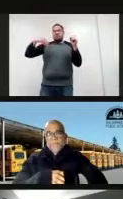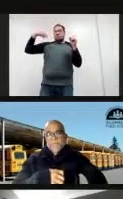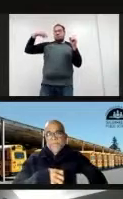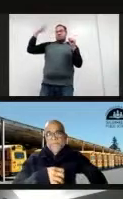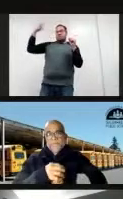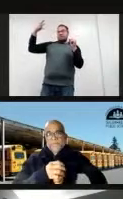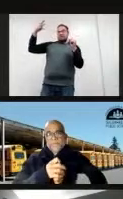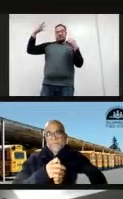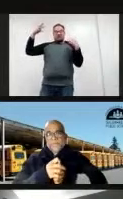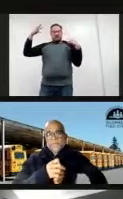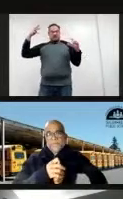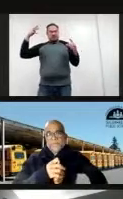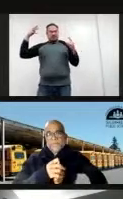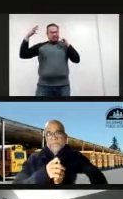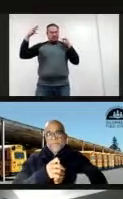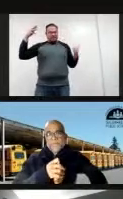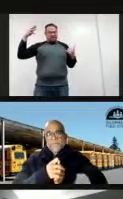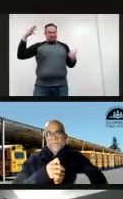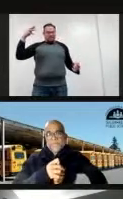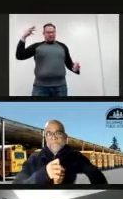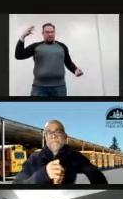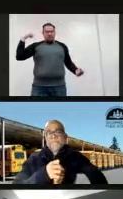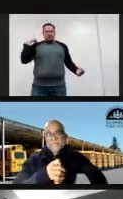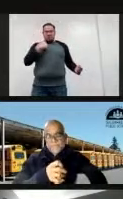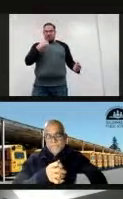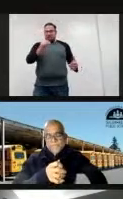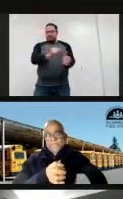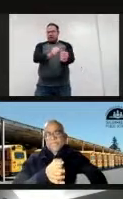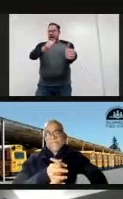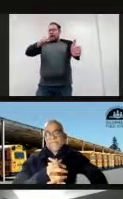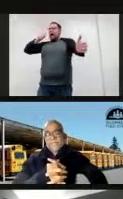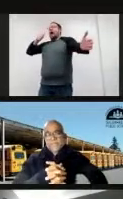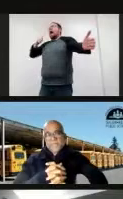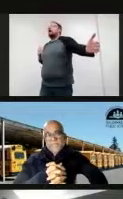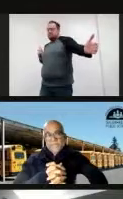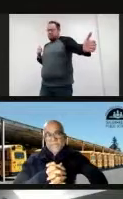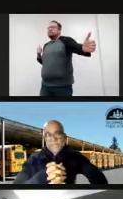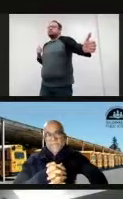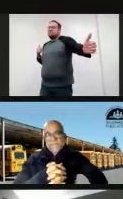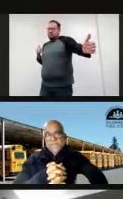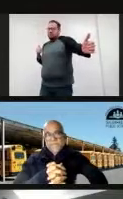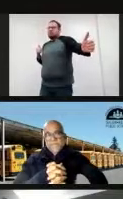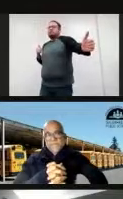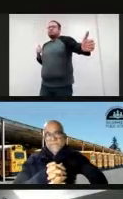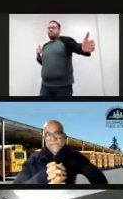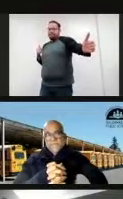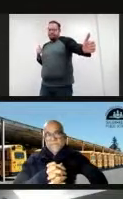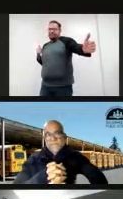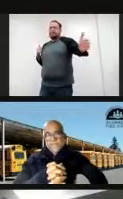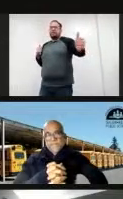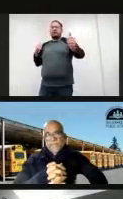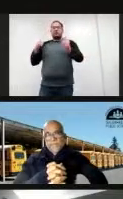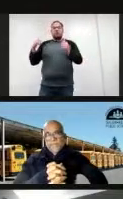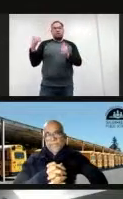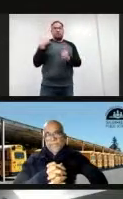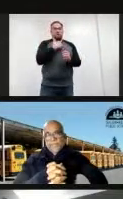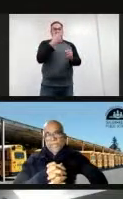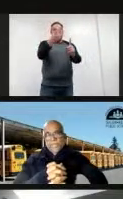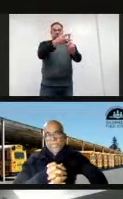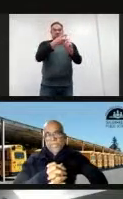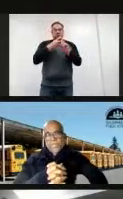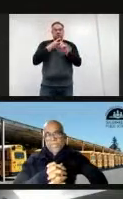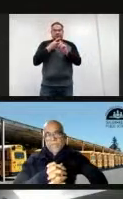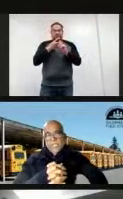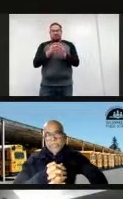in California, we are really behind them, noticeably behind them. So it is, as recruiters who do a lot of our work,